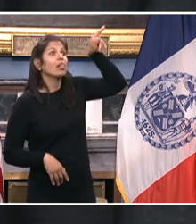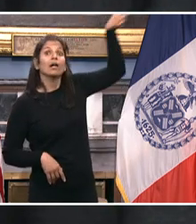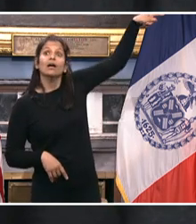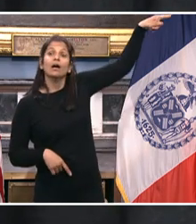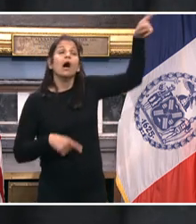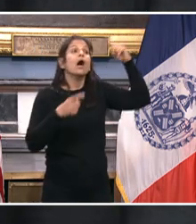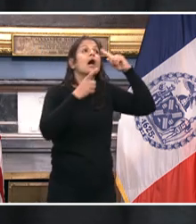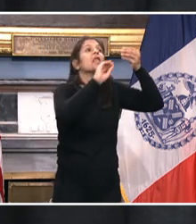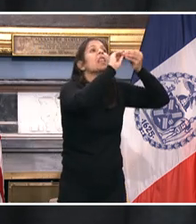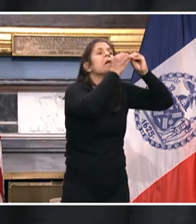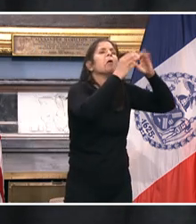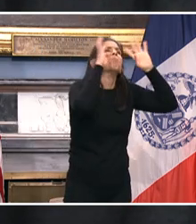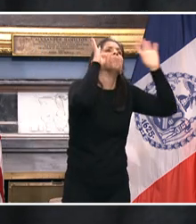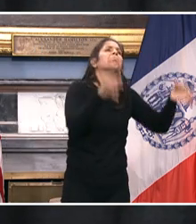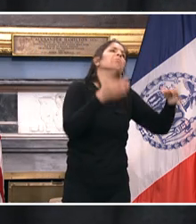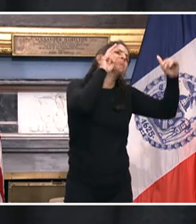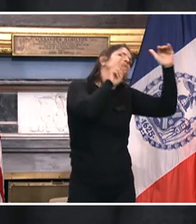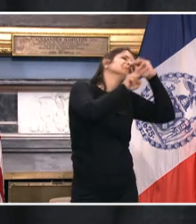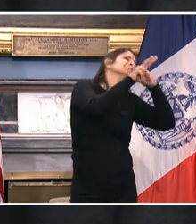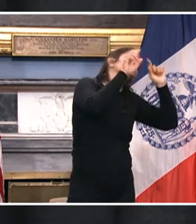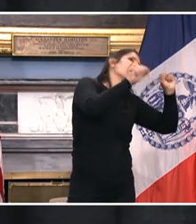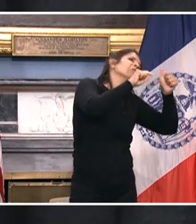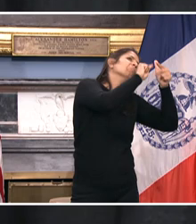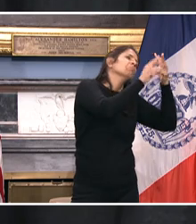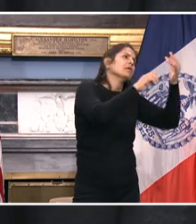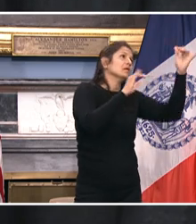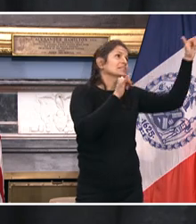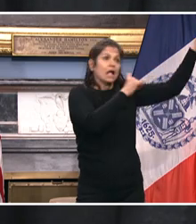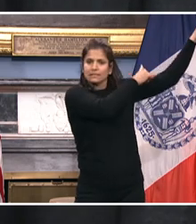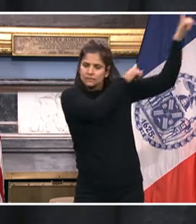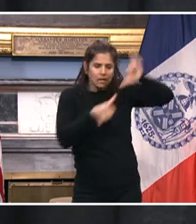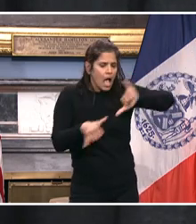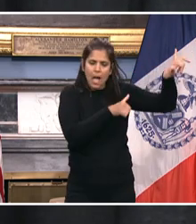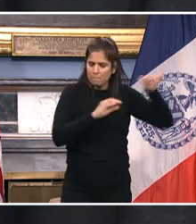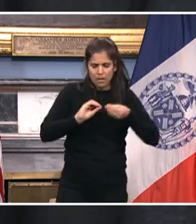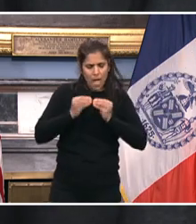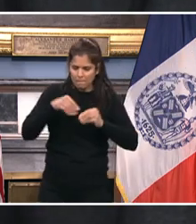the fullness of the threat, and we didn't get the testing we needed.